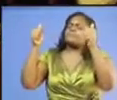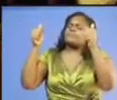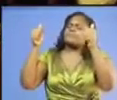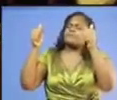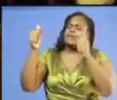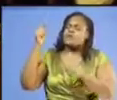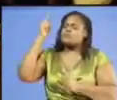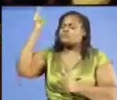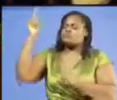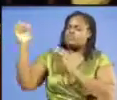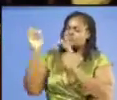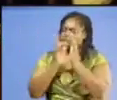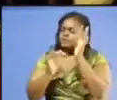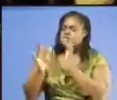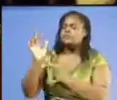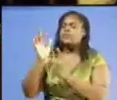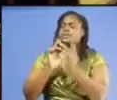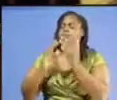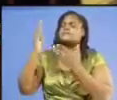of Jesus.